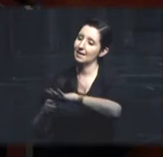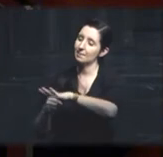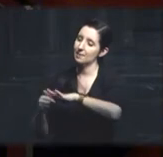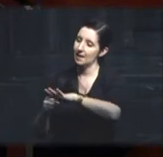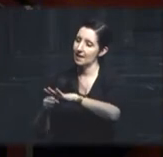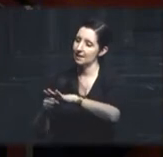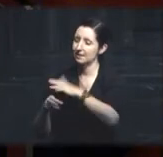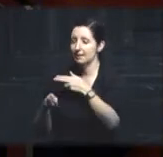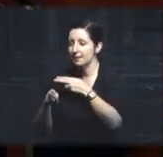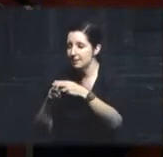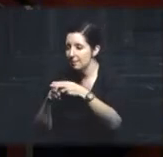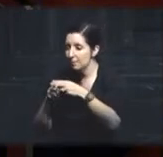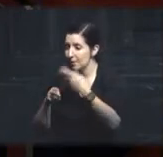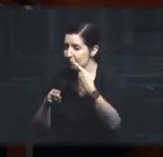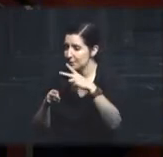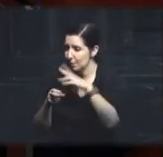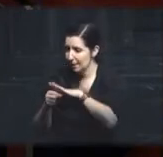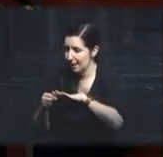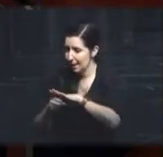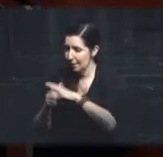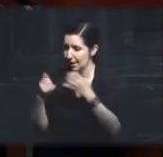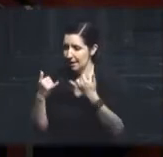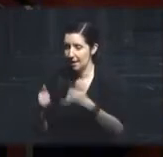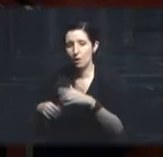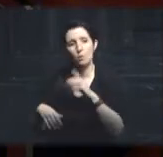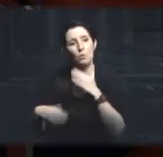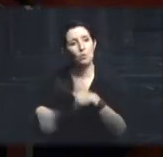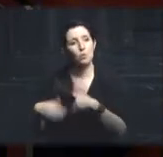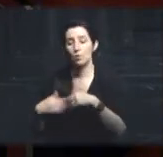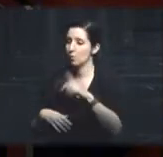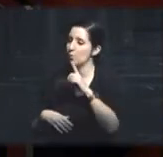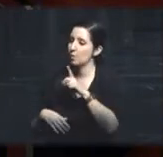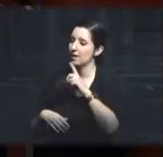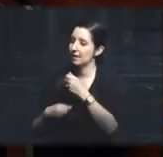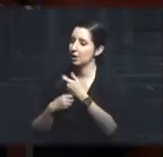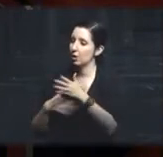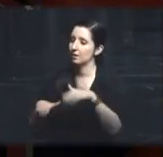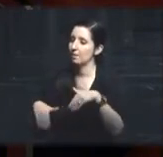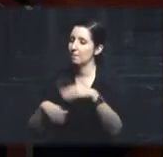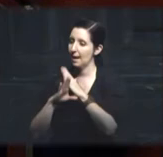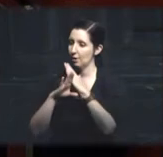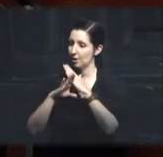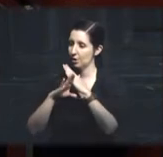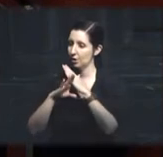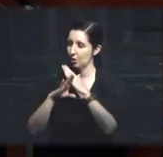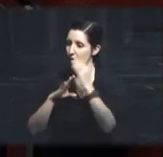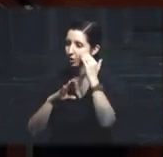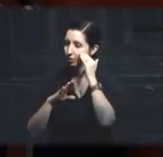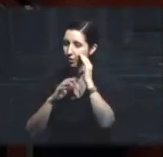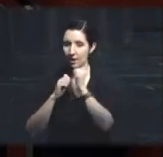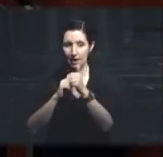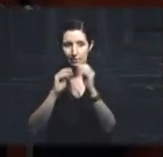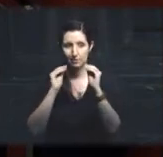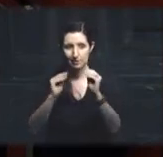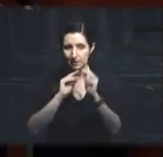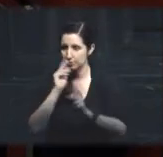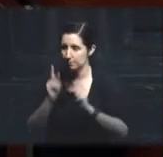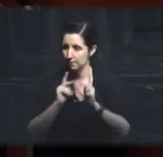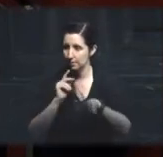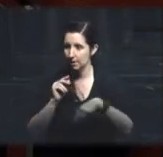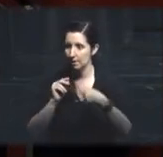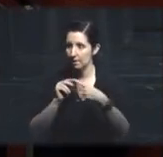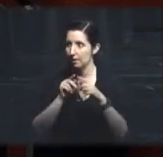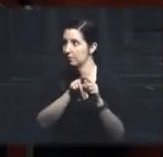the temporary smoking areas have really created a barrier to in terms of being able to educate people well about where they have to